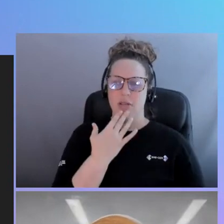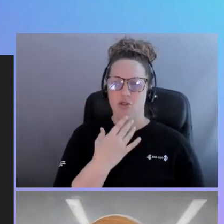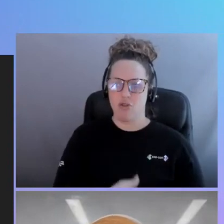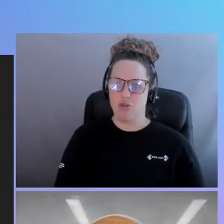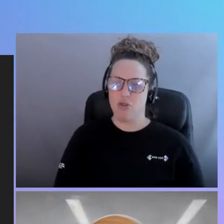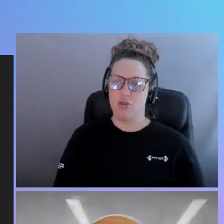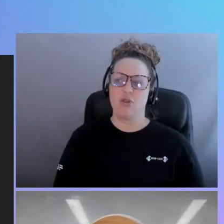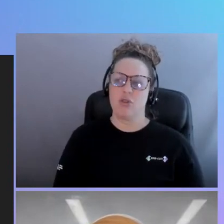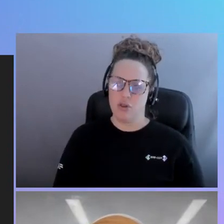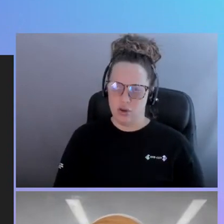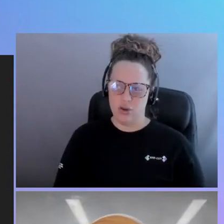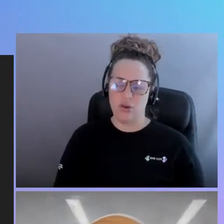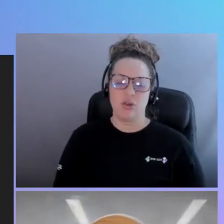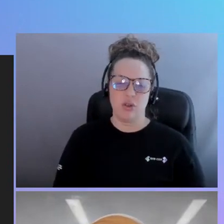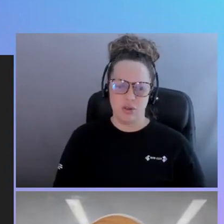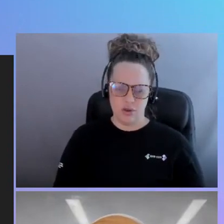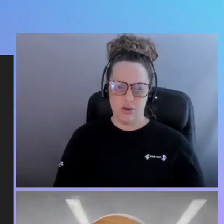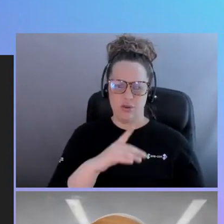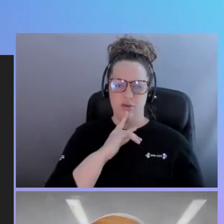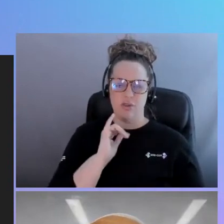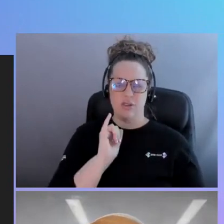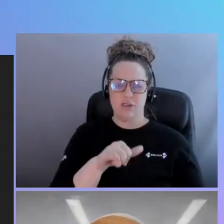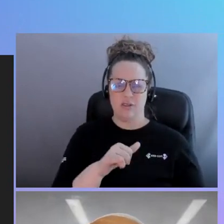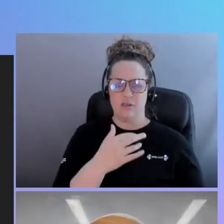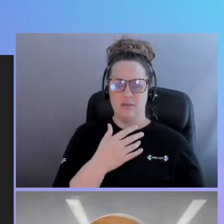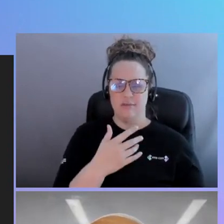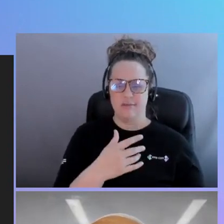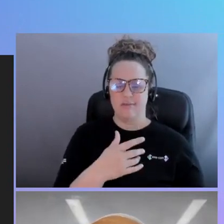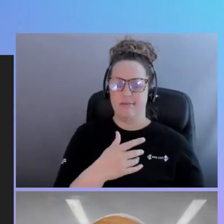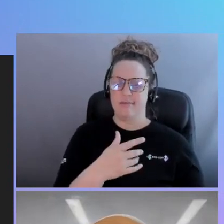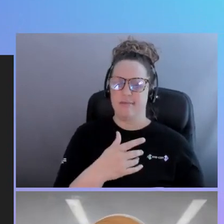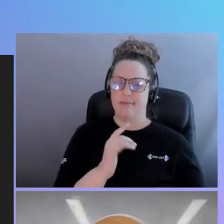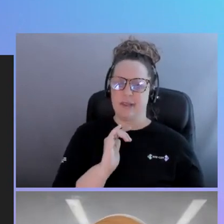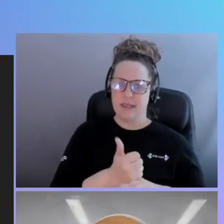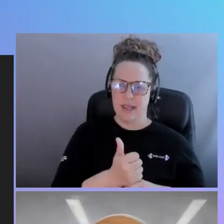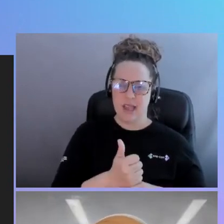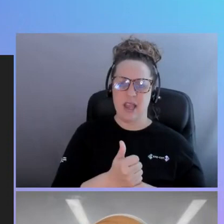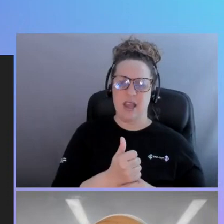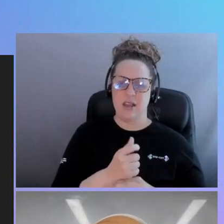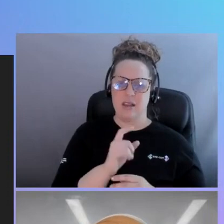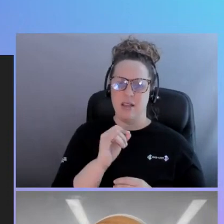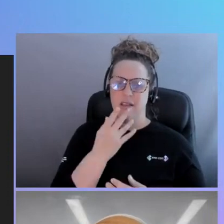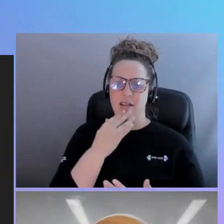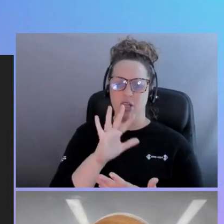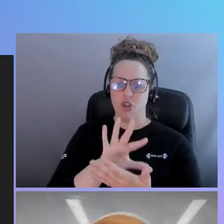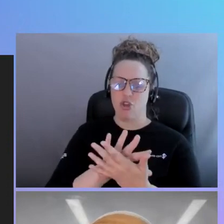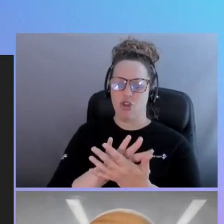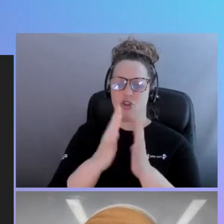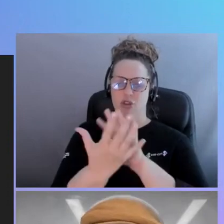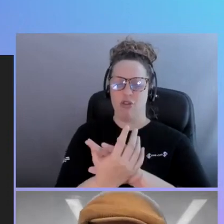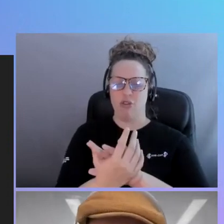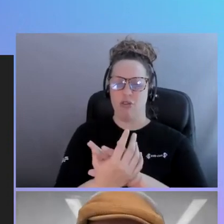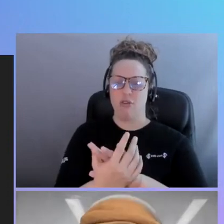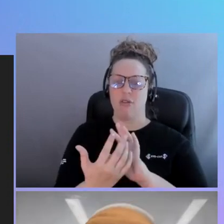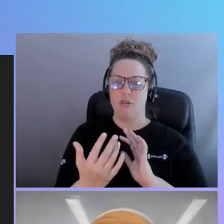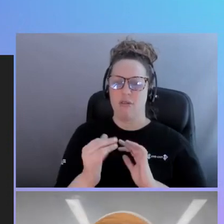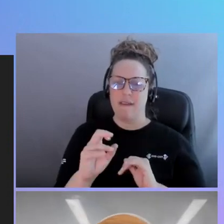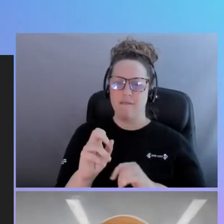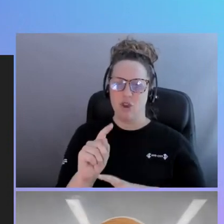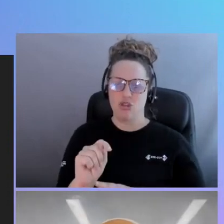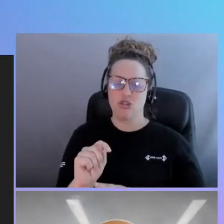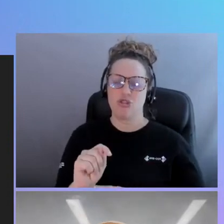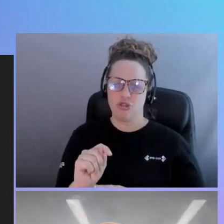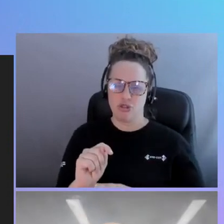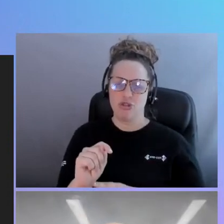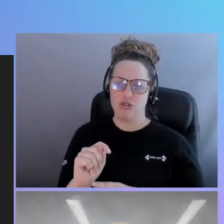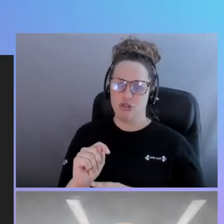also came with a setting that let you just invert the colors of your screen. And that was useful, for example, if an app